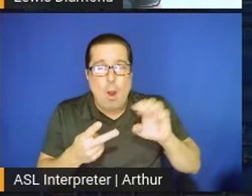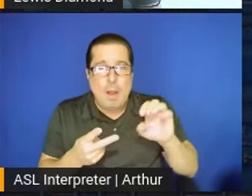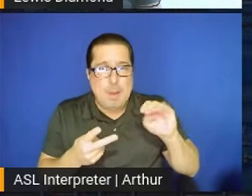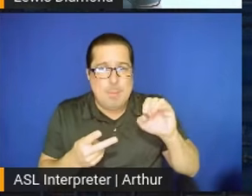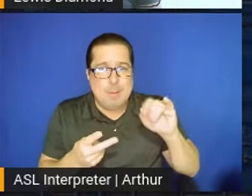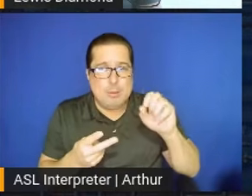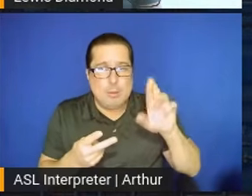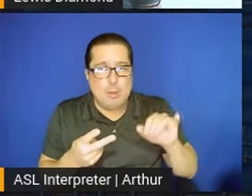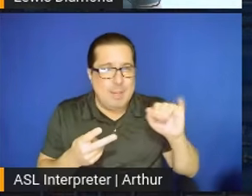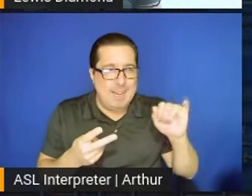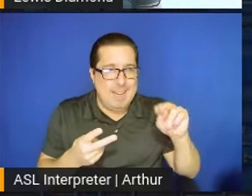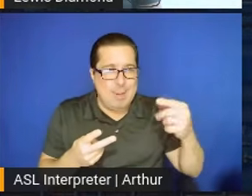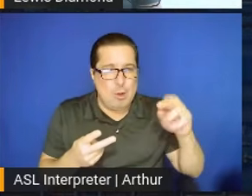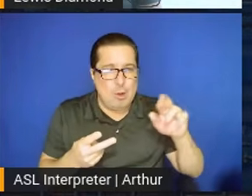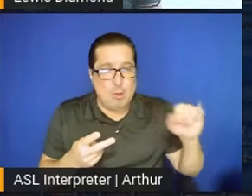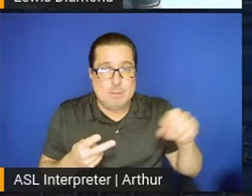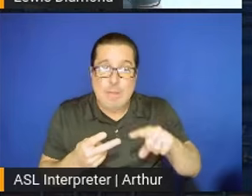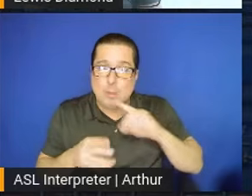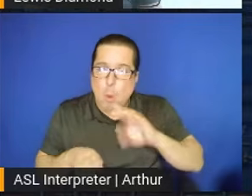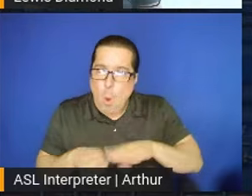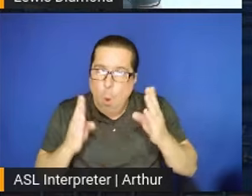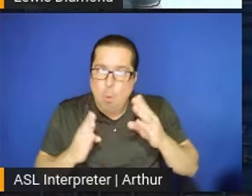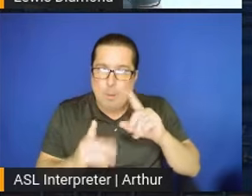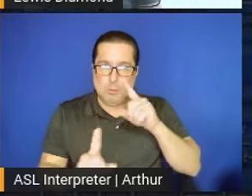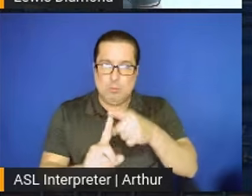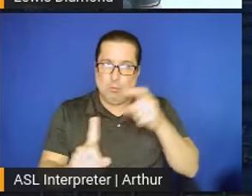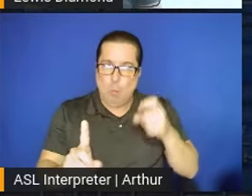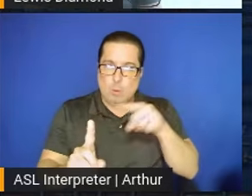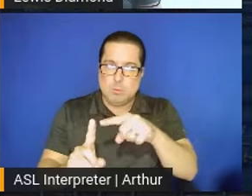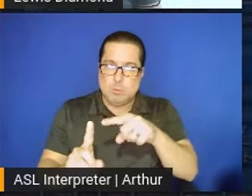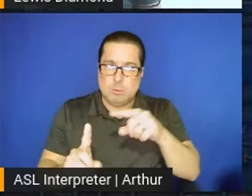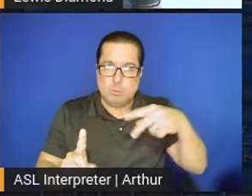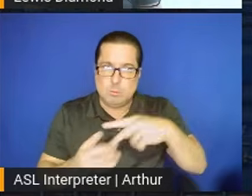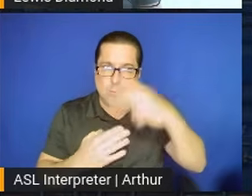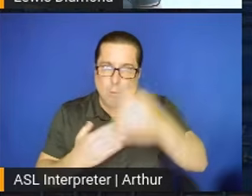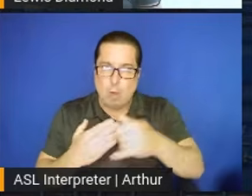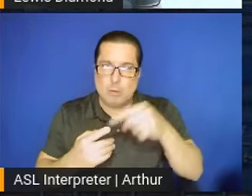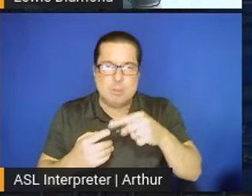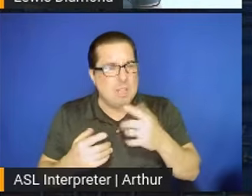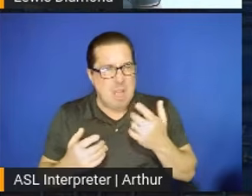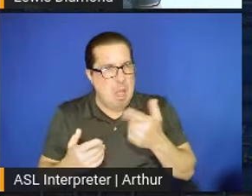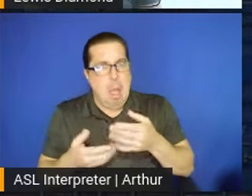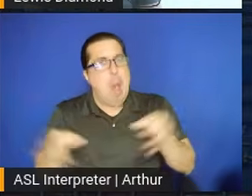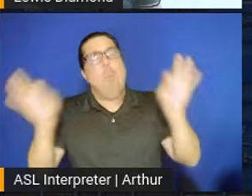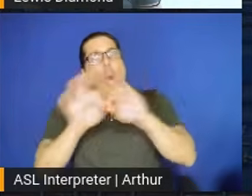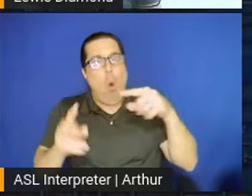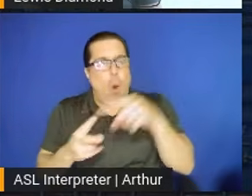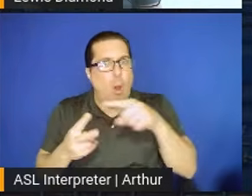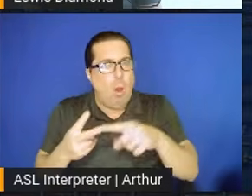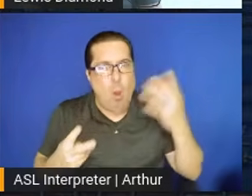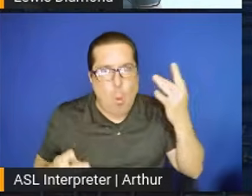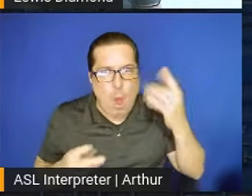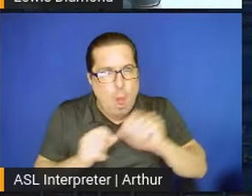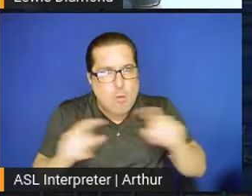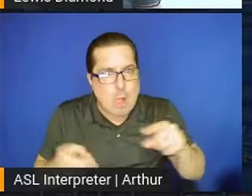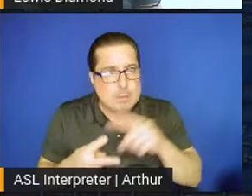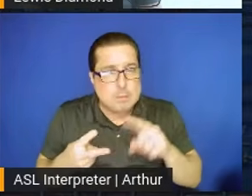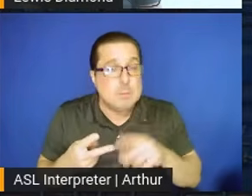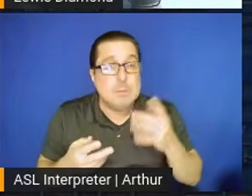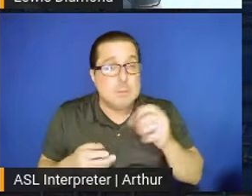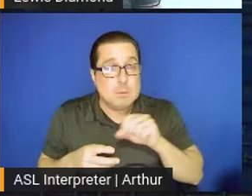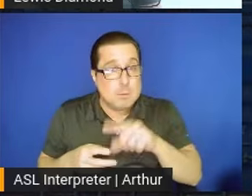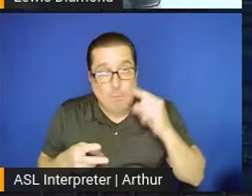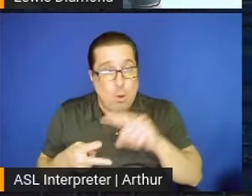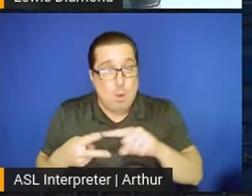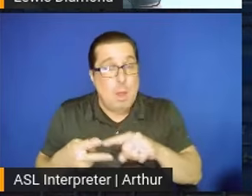these are just open source projects. What's the big deal that we release these? The key value proposition here